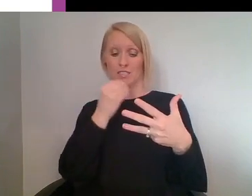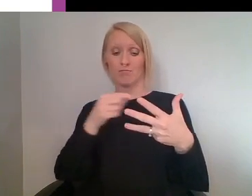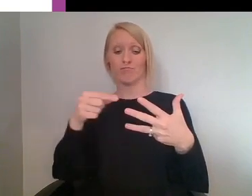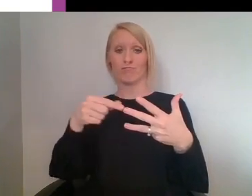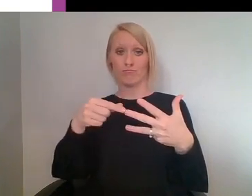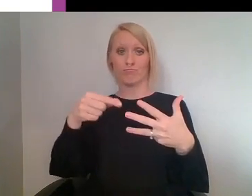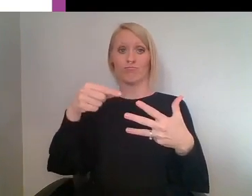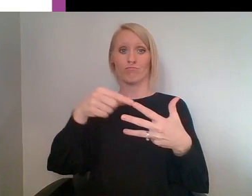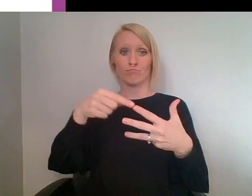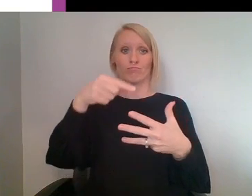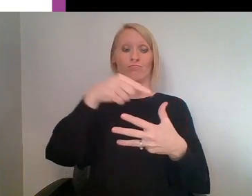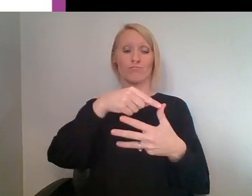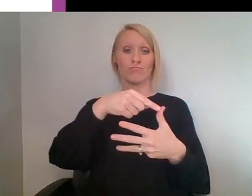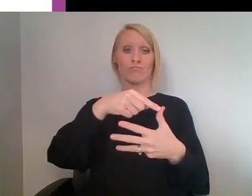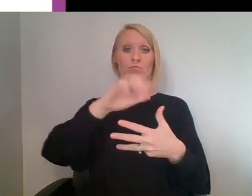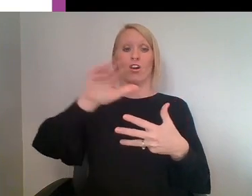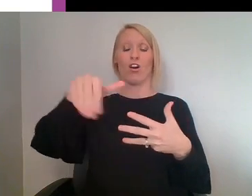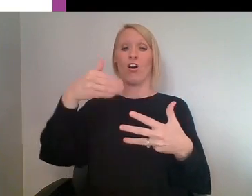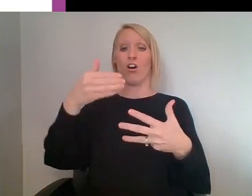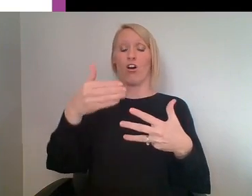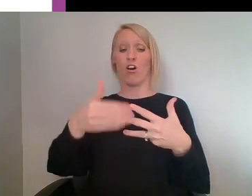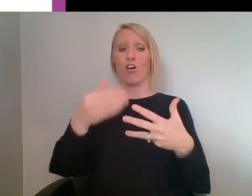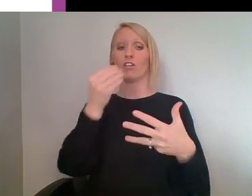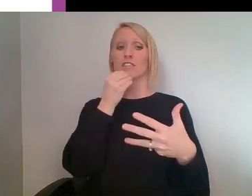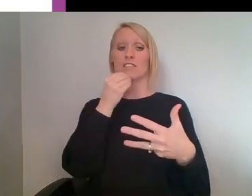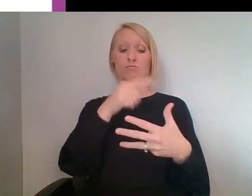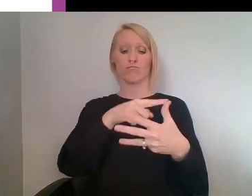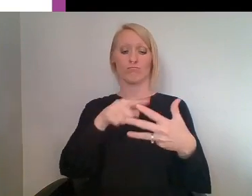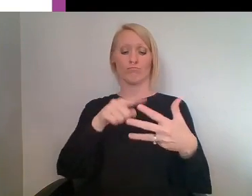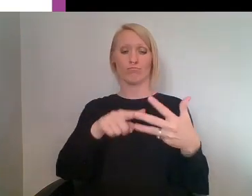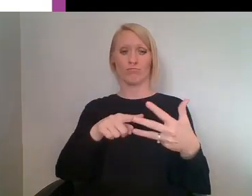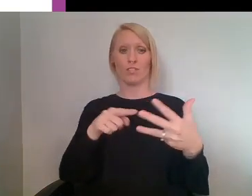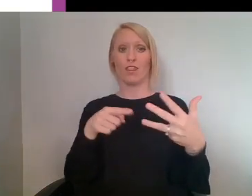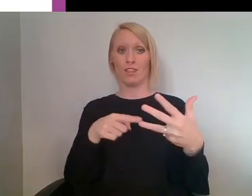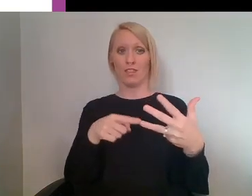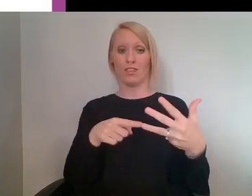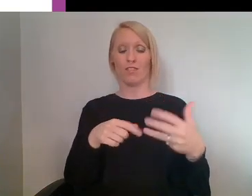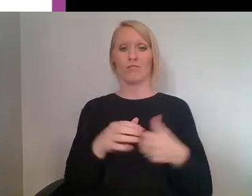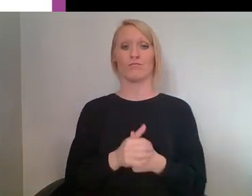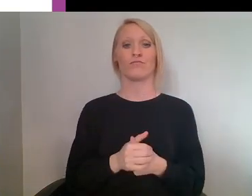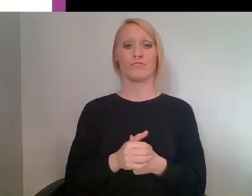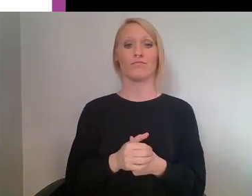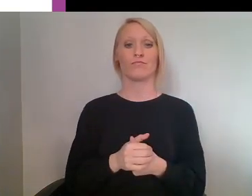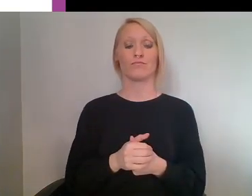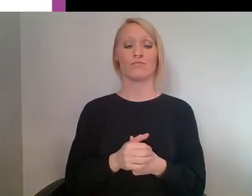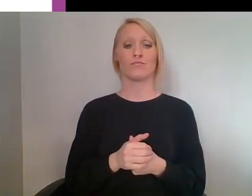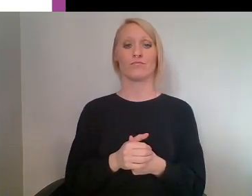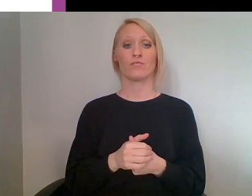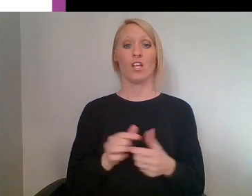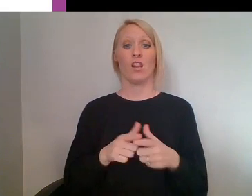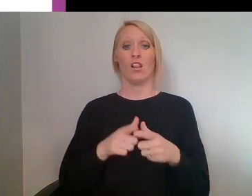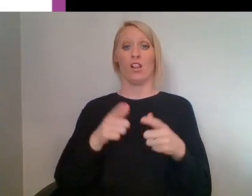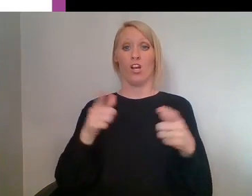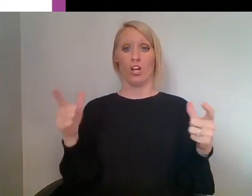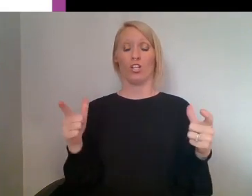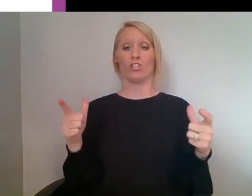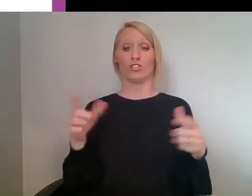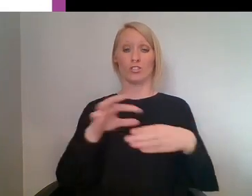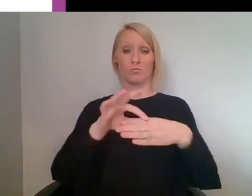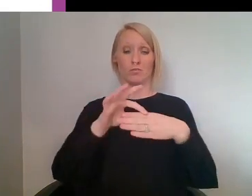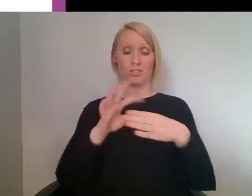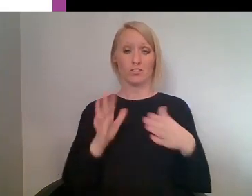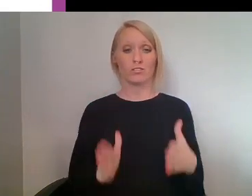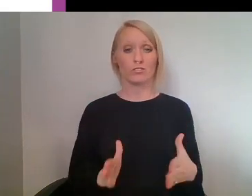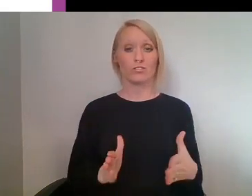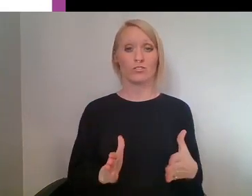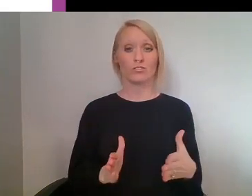also eat producers. So they're basically eating everything coming down that food chain. They're considered a large carnivore, right? If you put this like